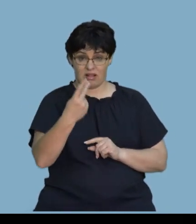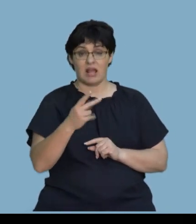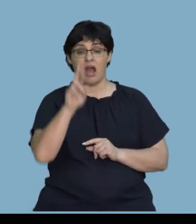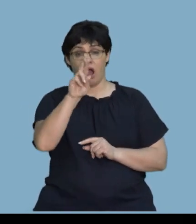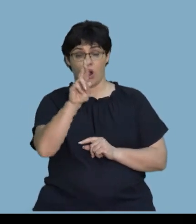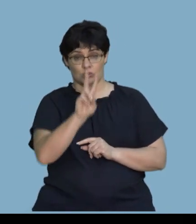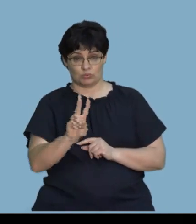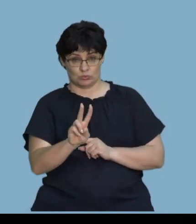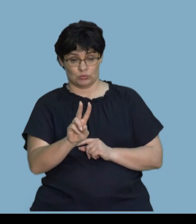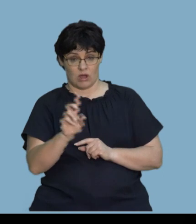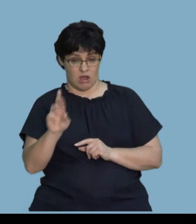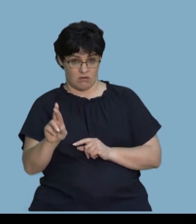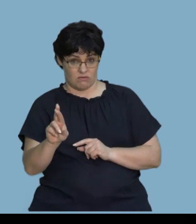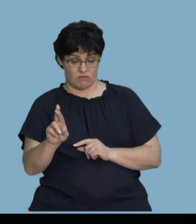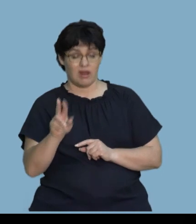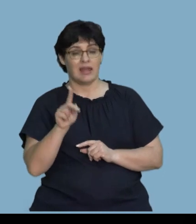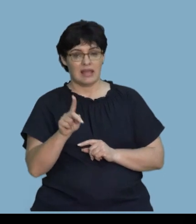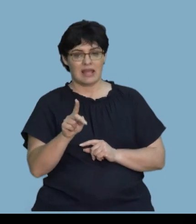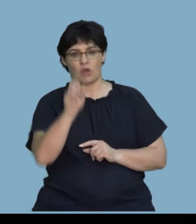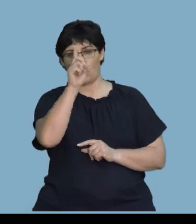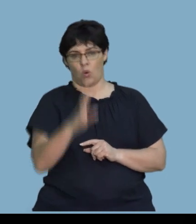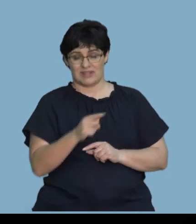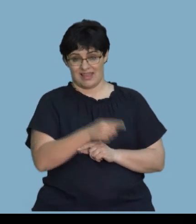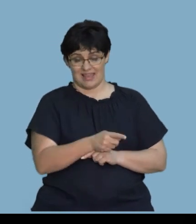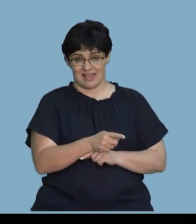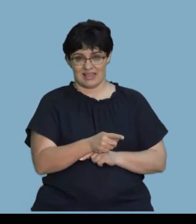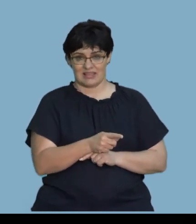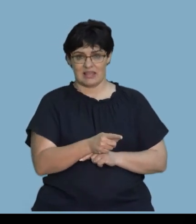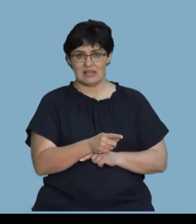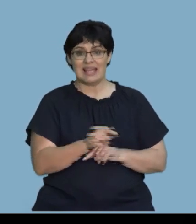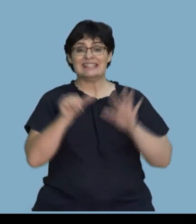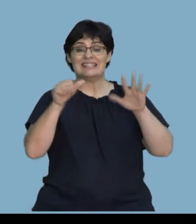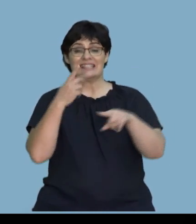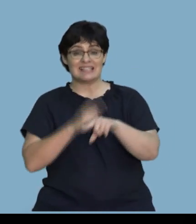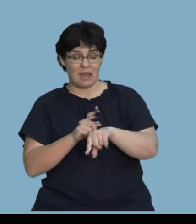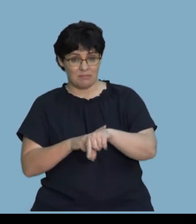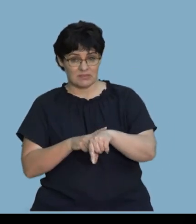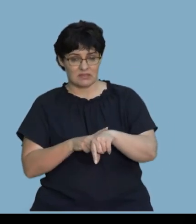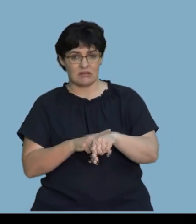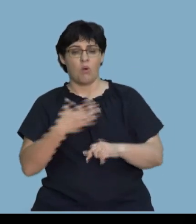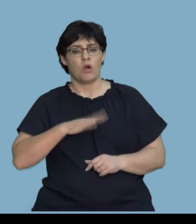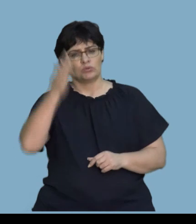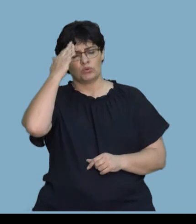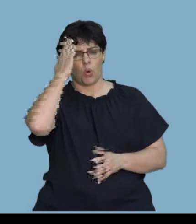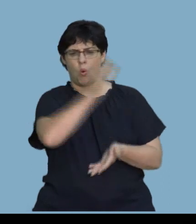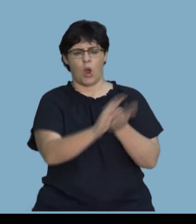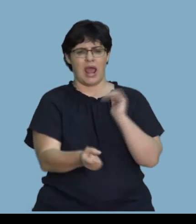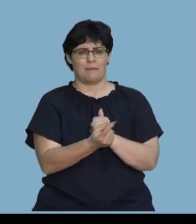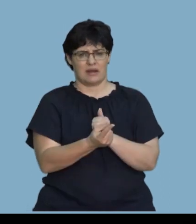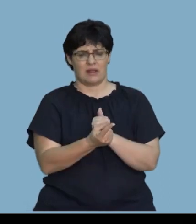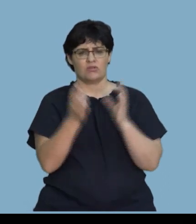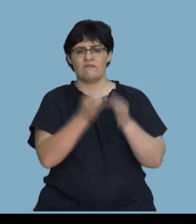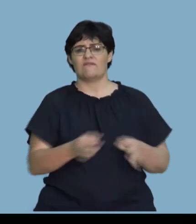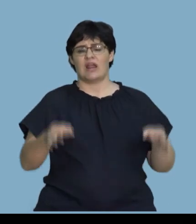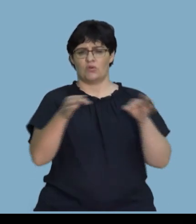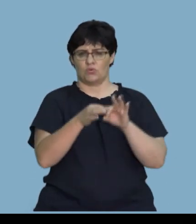2r, the force is a quarter of the original one. And then when it is 6 times, we want to know what's going to happen to the